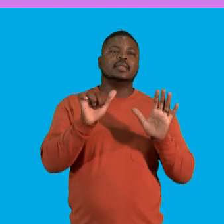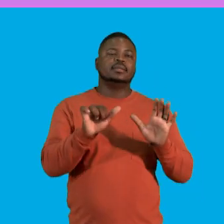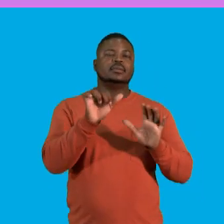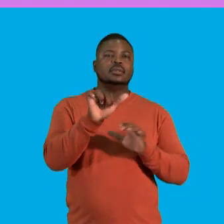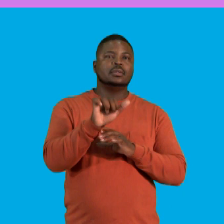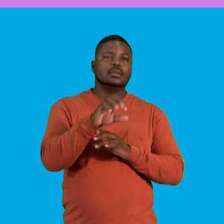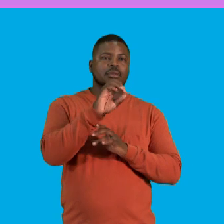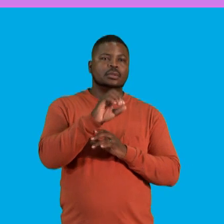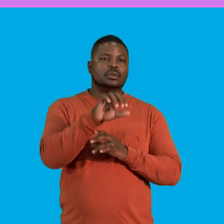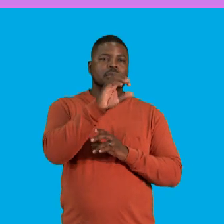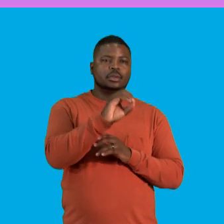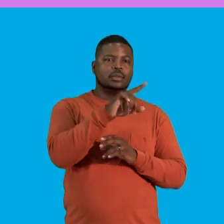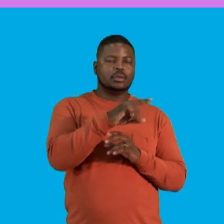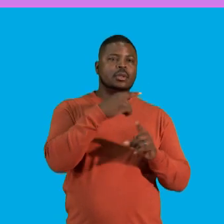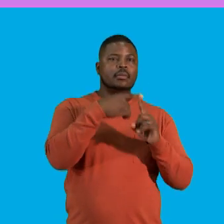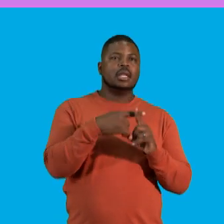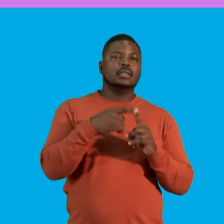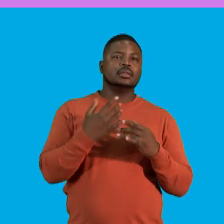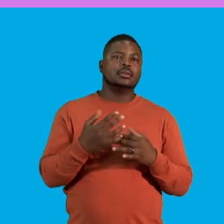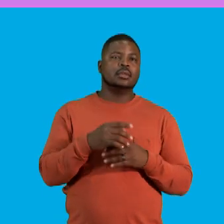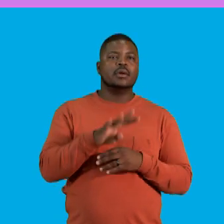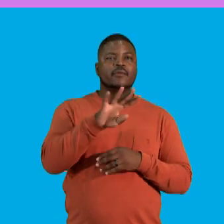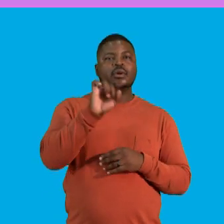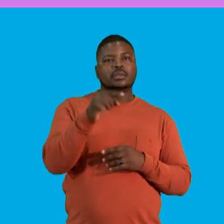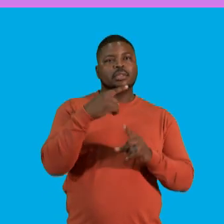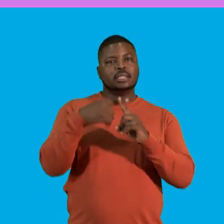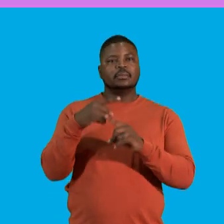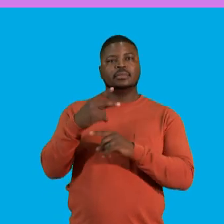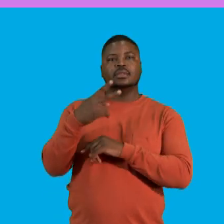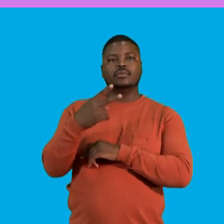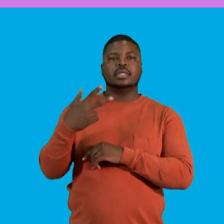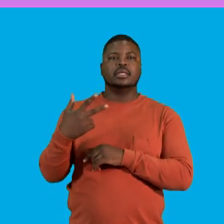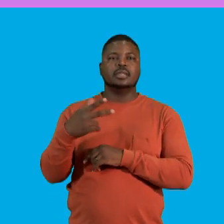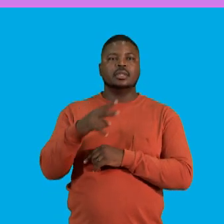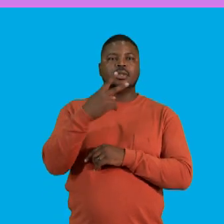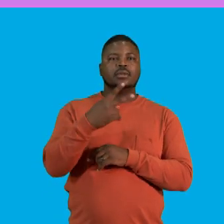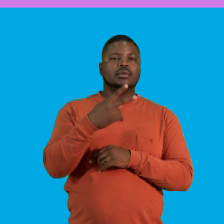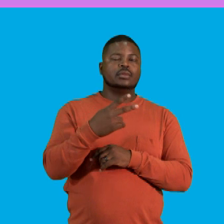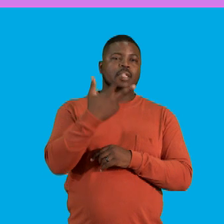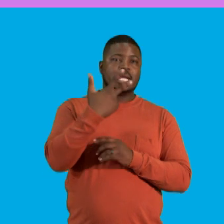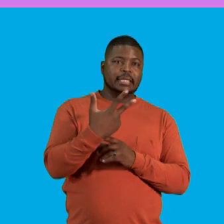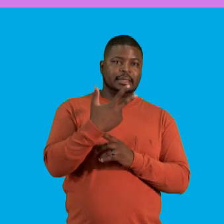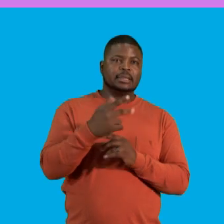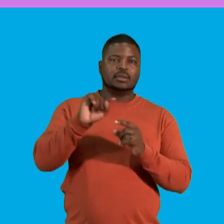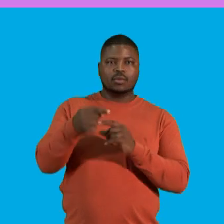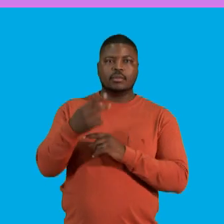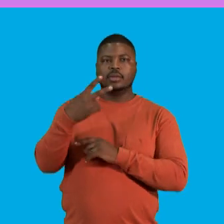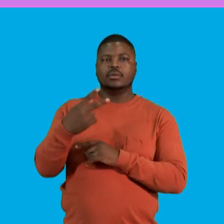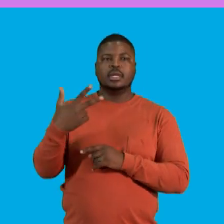0 plus 4 times 8 rand 28. 4 times 8 rand 28. It gives